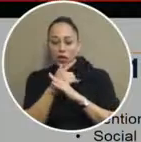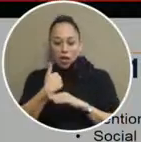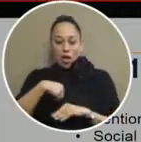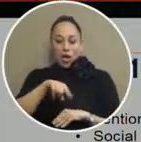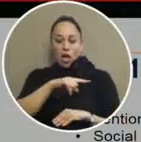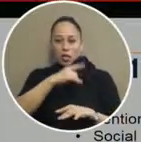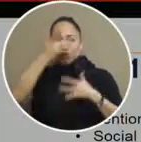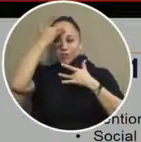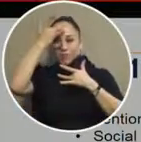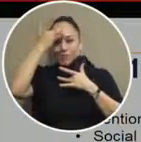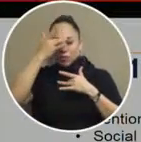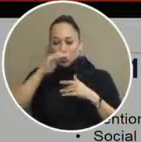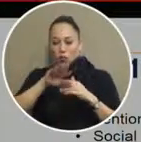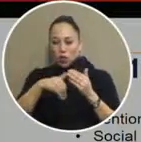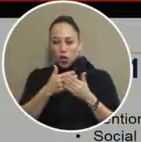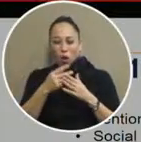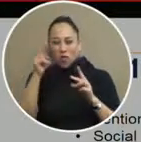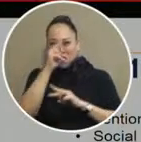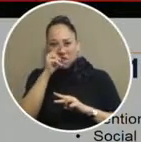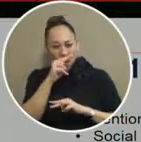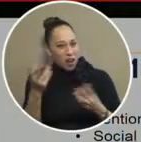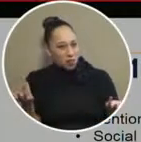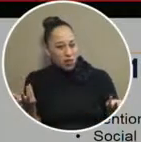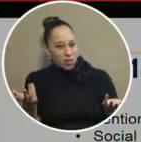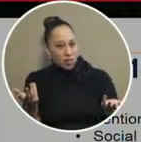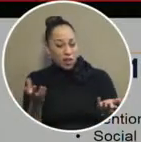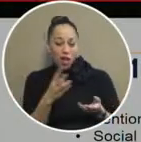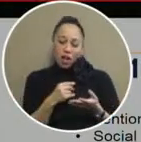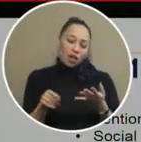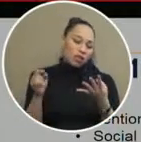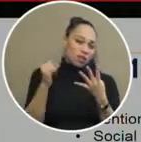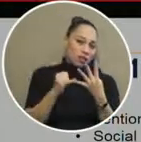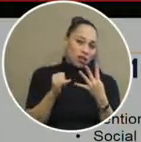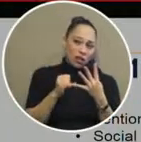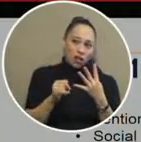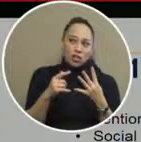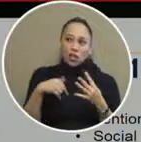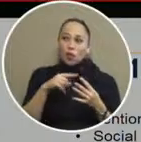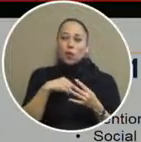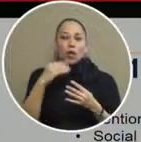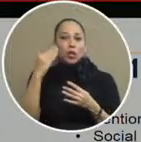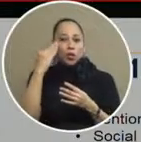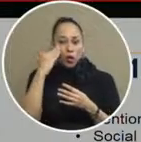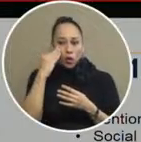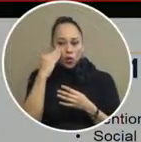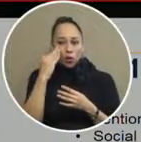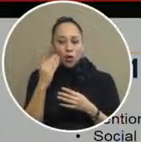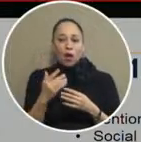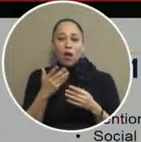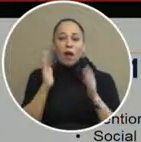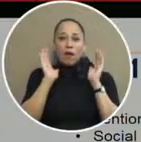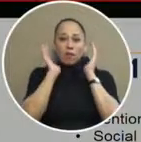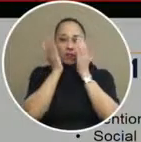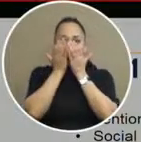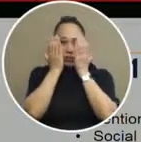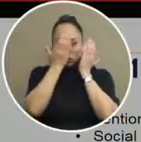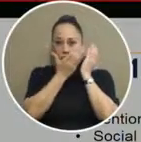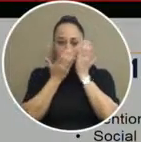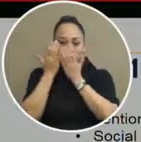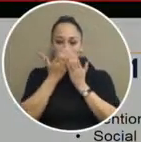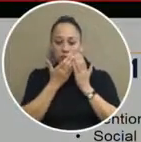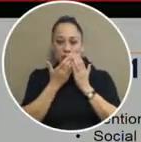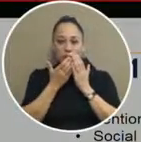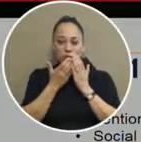us getting infected with all these viruses. And lastly, as we heard, initially we said, well, face coverings. We need to reserve